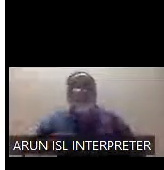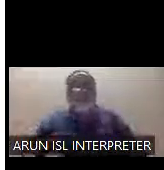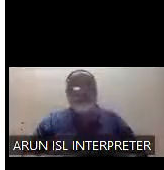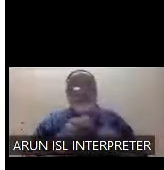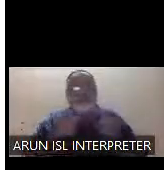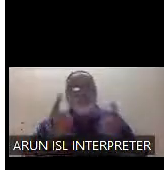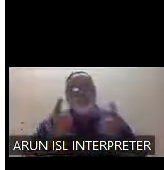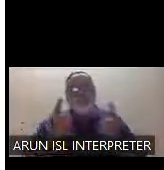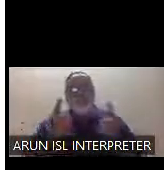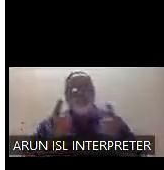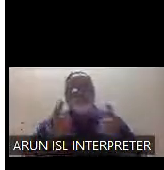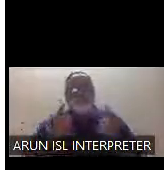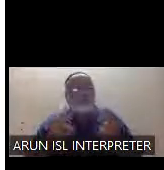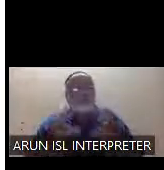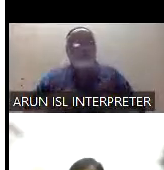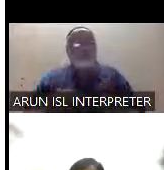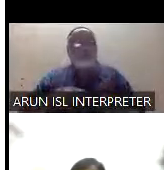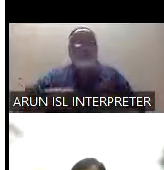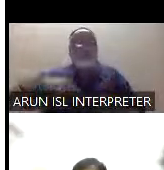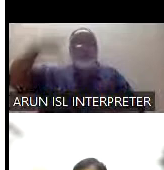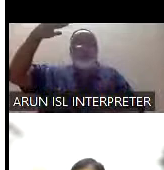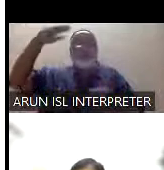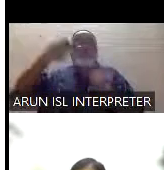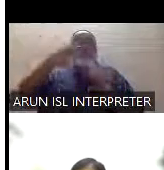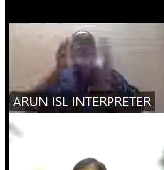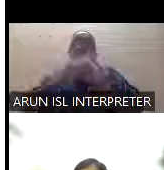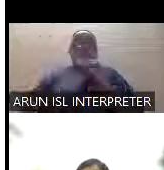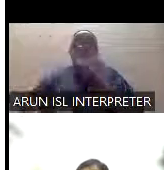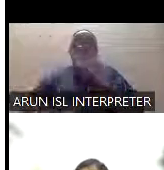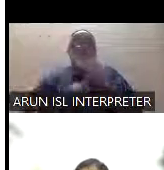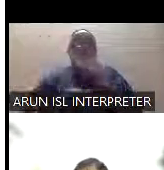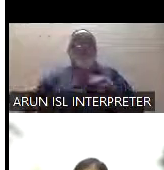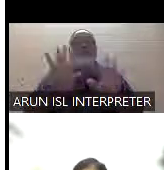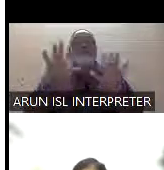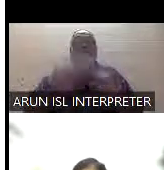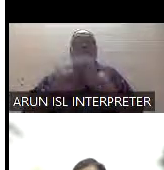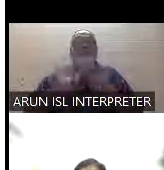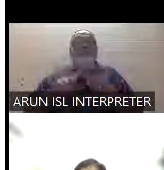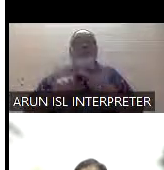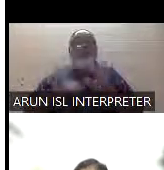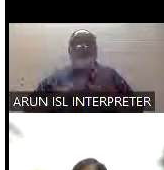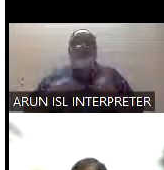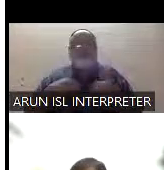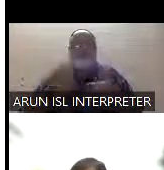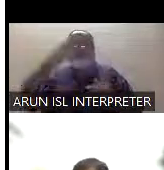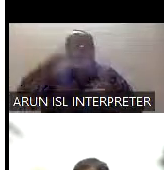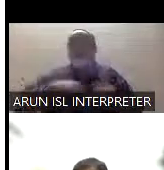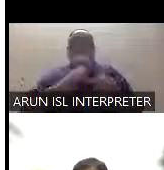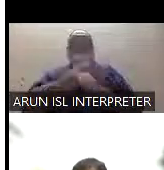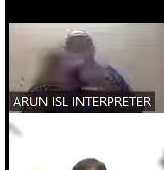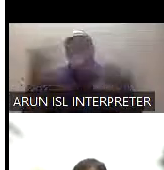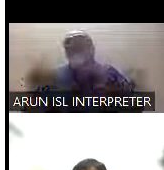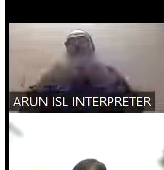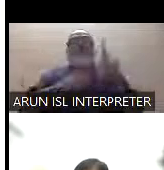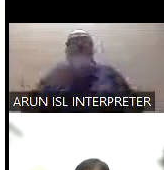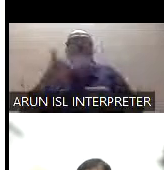the Guinness Book record of tallest human being in the world, 10 feet long. But our beds are not 10 feet long because the general population is 6